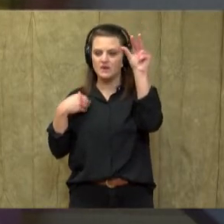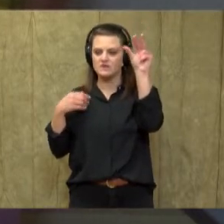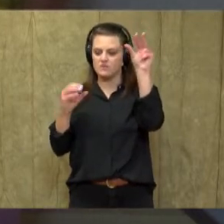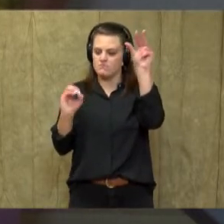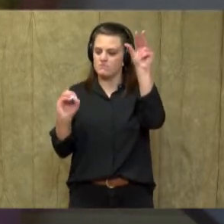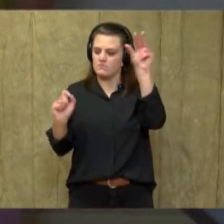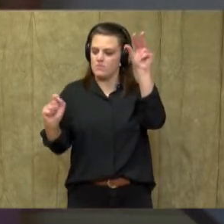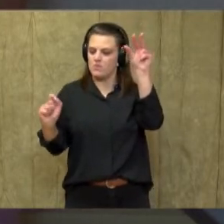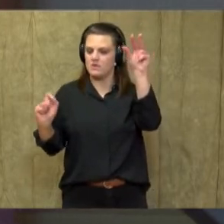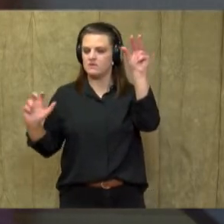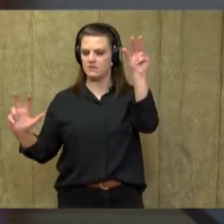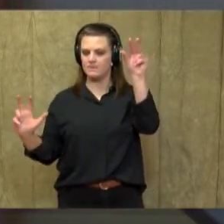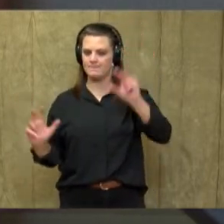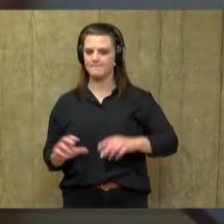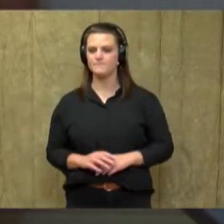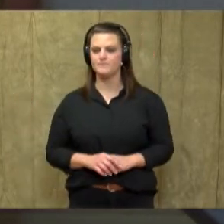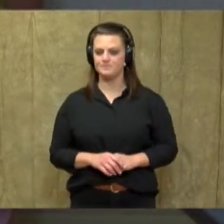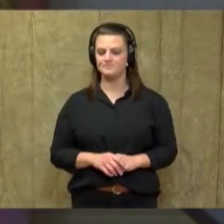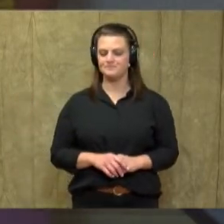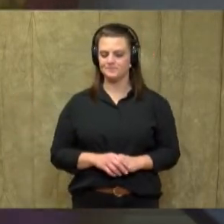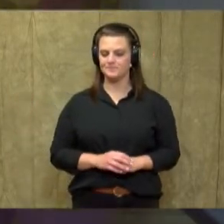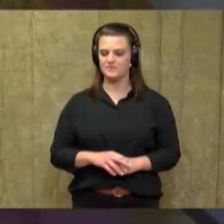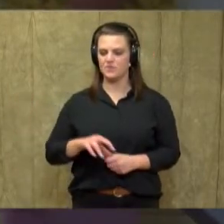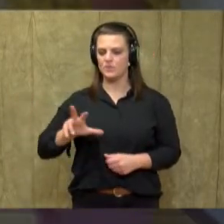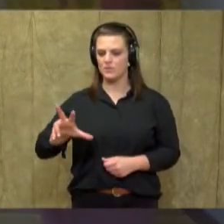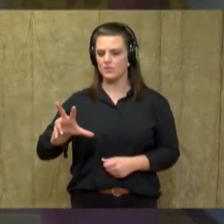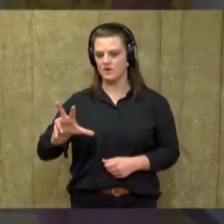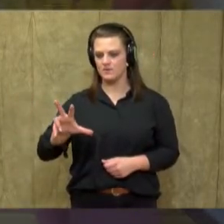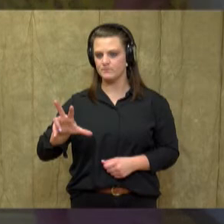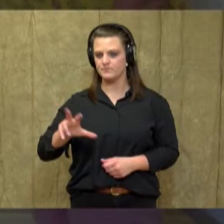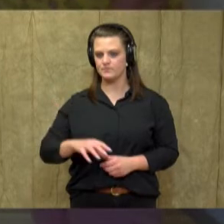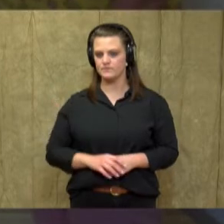sound like 3 hundredths, just like our fraction does.